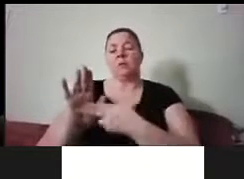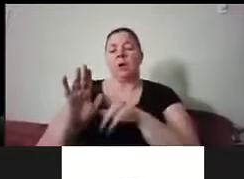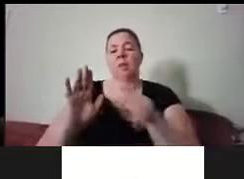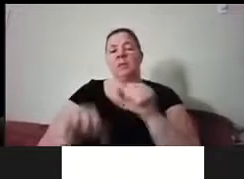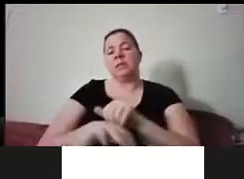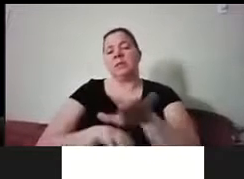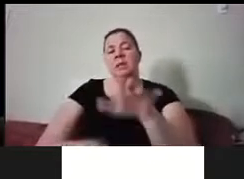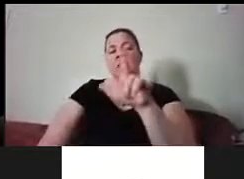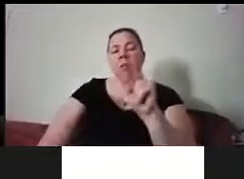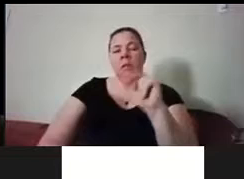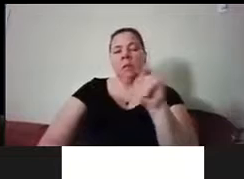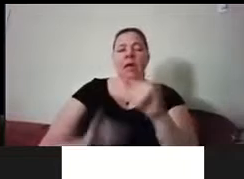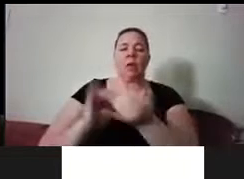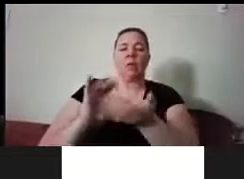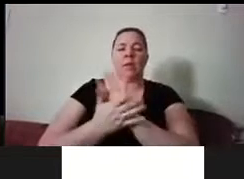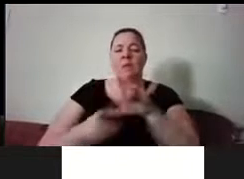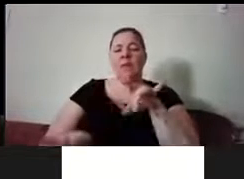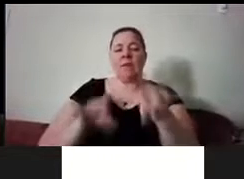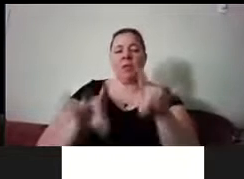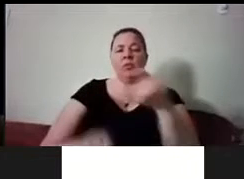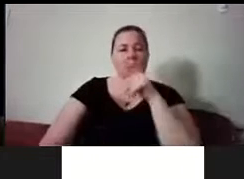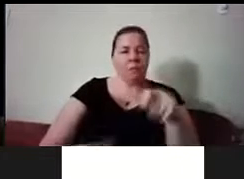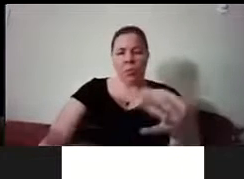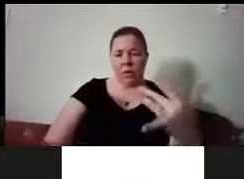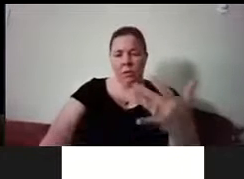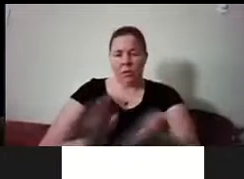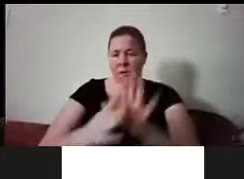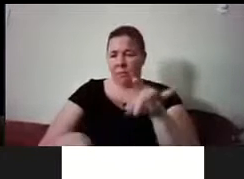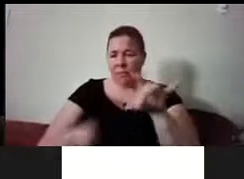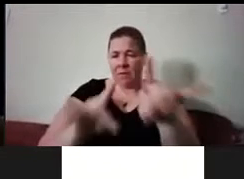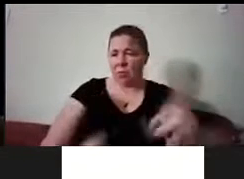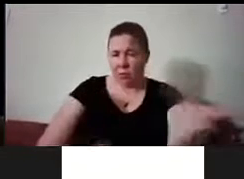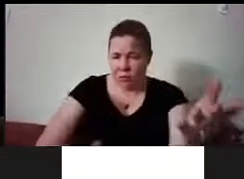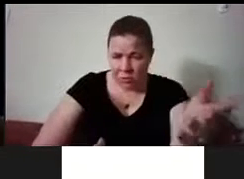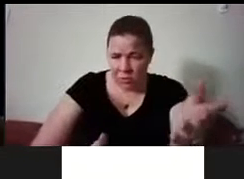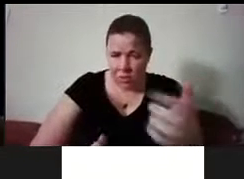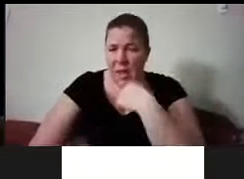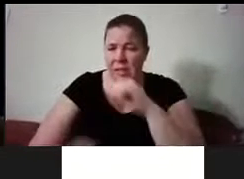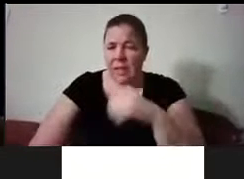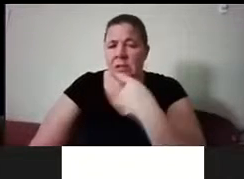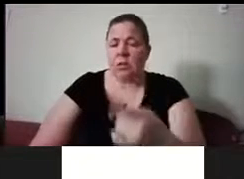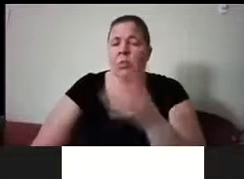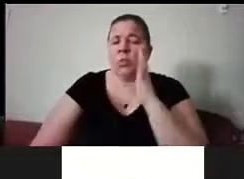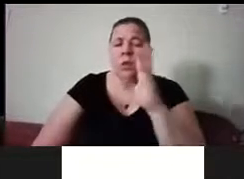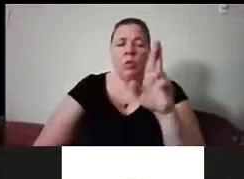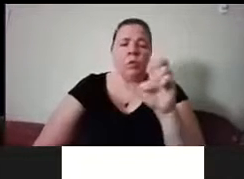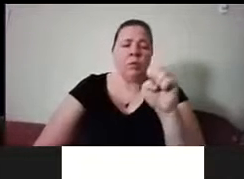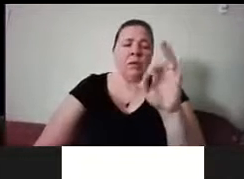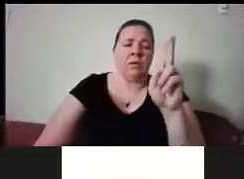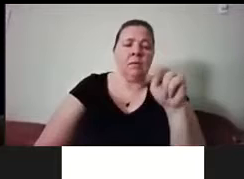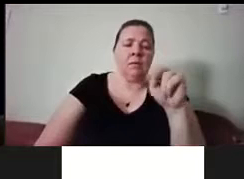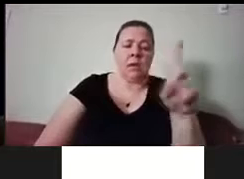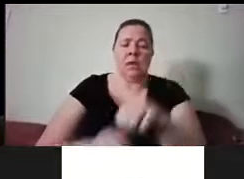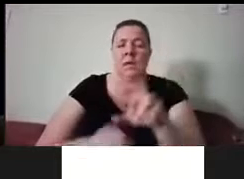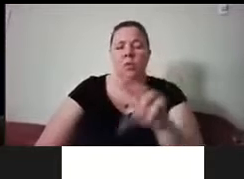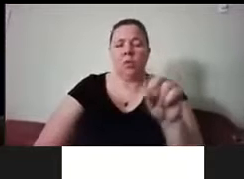you can become a founder. You don't necessarily have to wait. Just become a founder because I can tell you there's a refund. You can get your refund in 30 days.